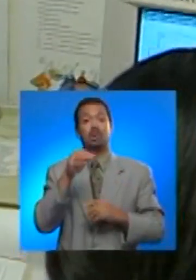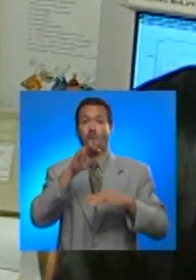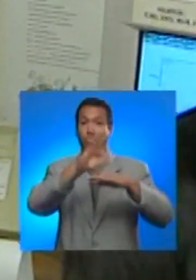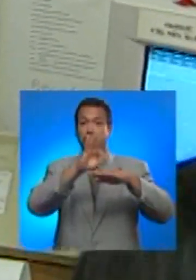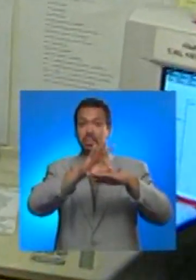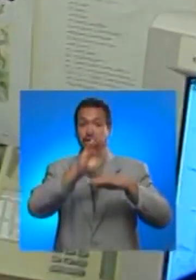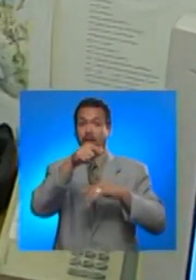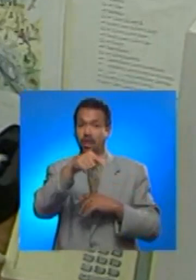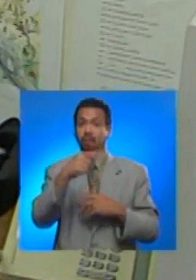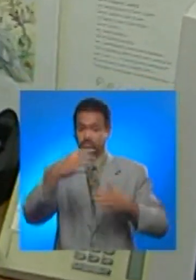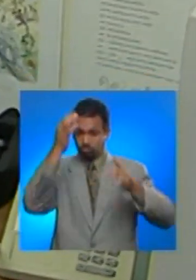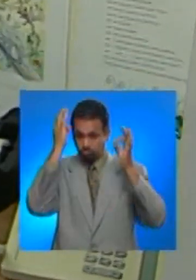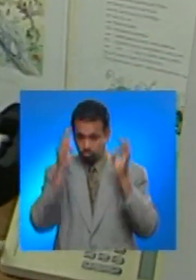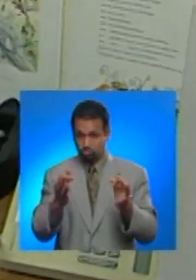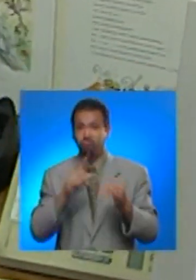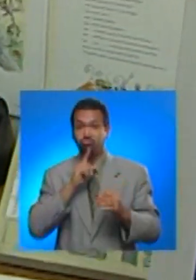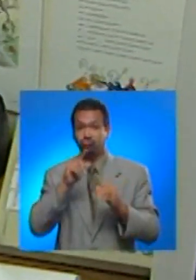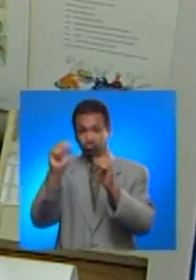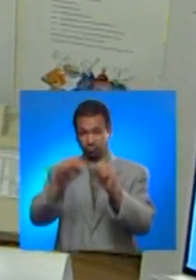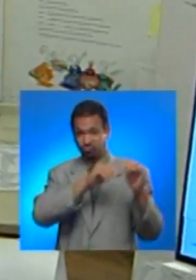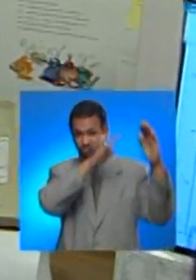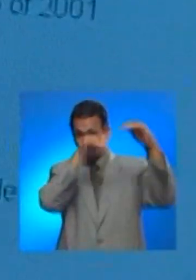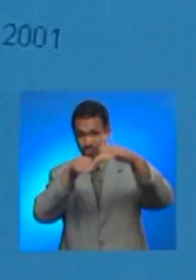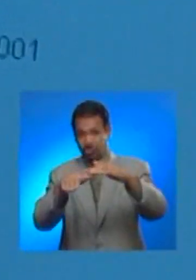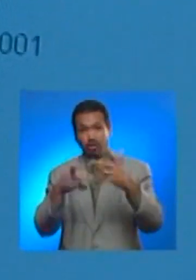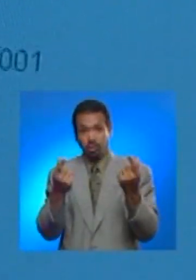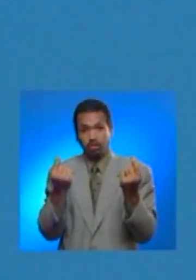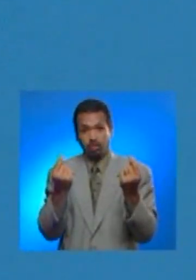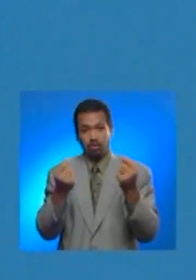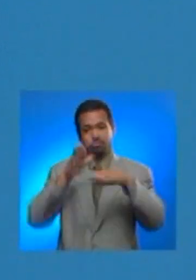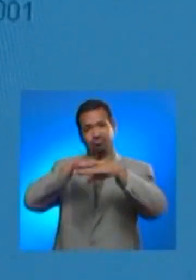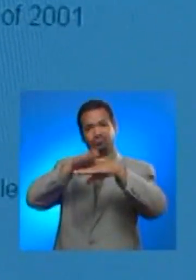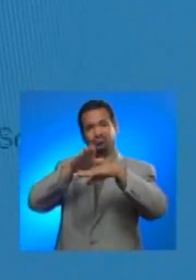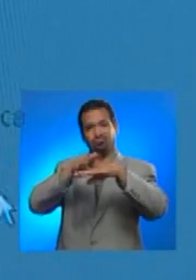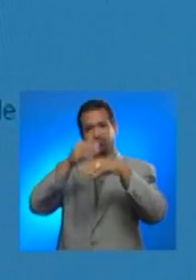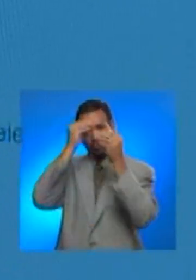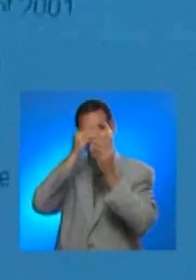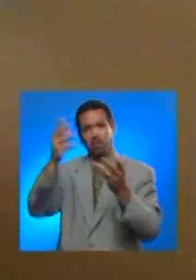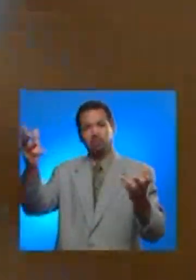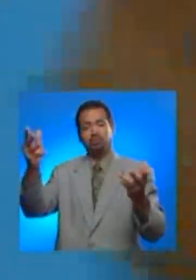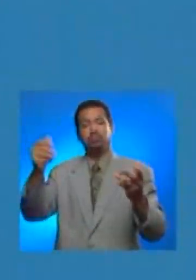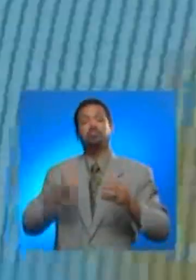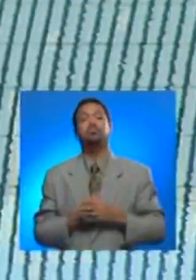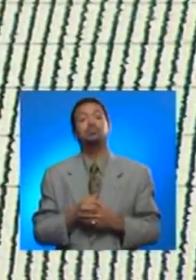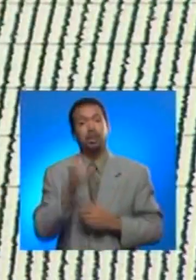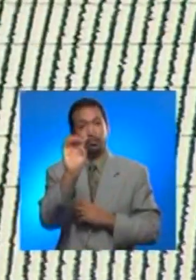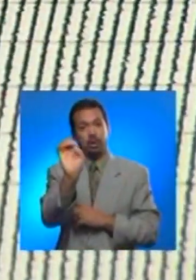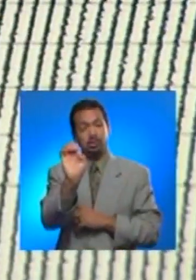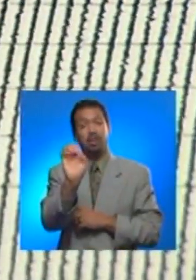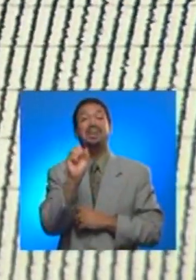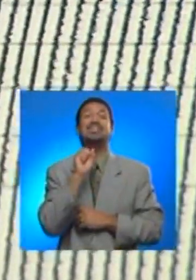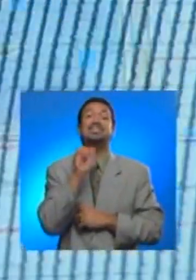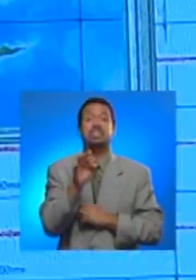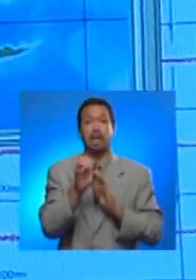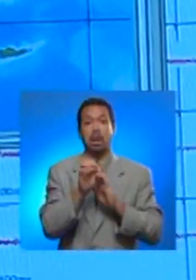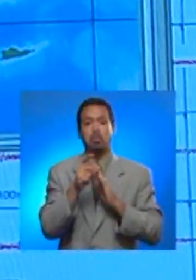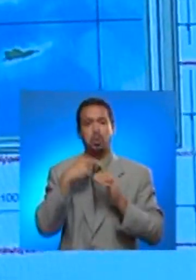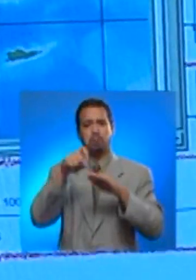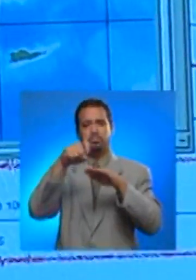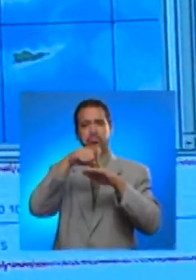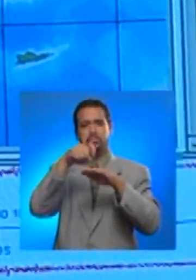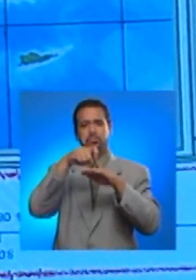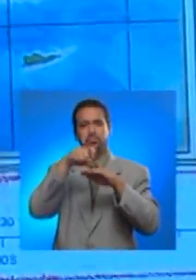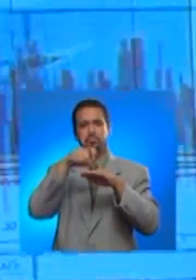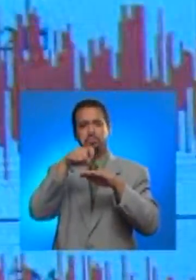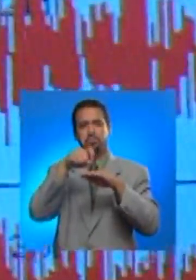was generated, a tsunami watch will be issued immediately. On the contrary, if there is confirmation that no